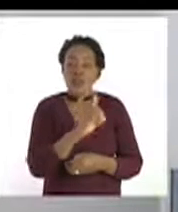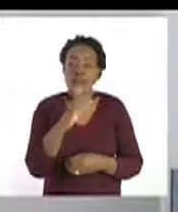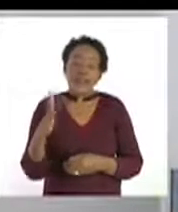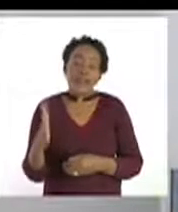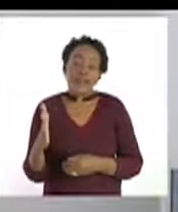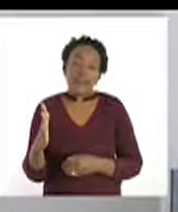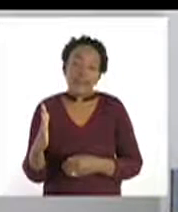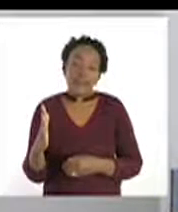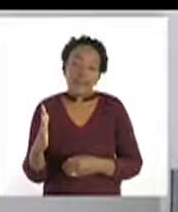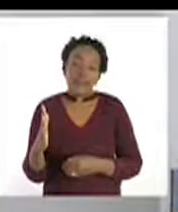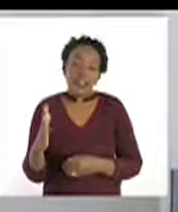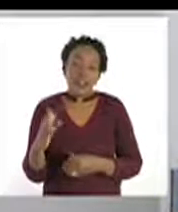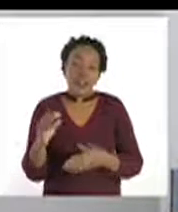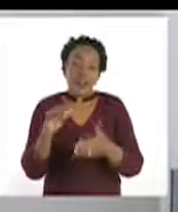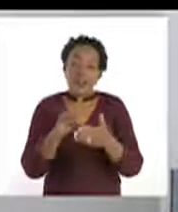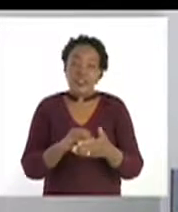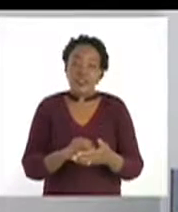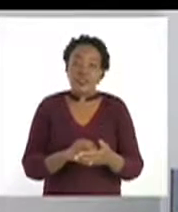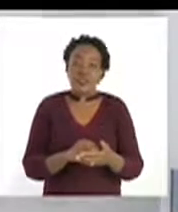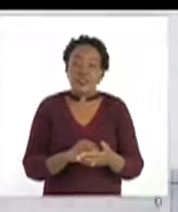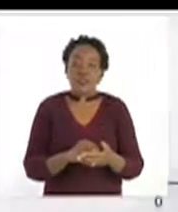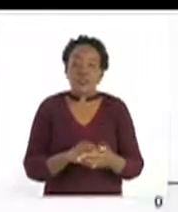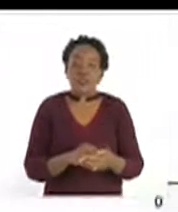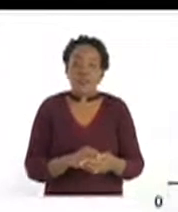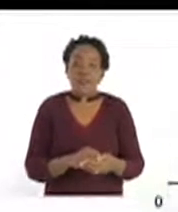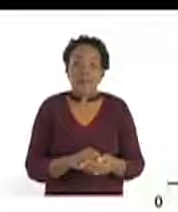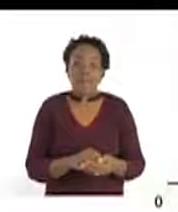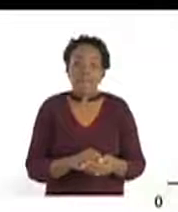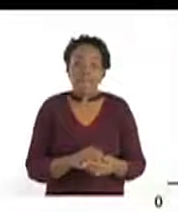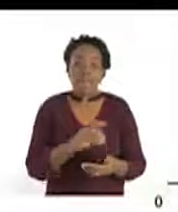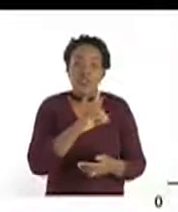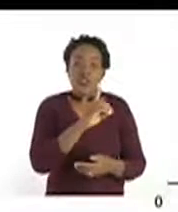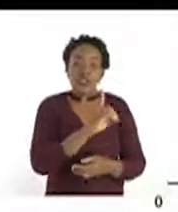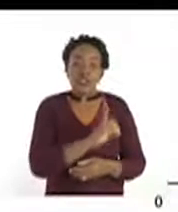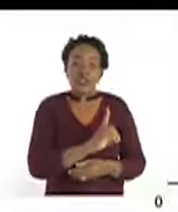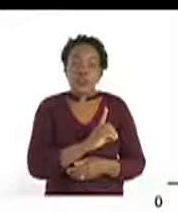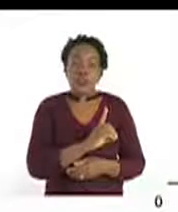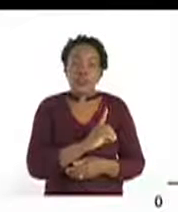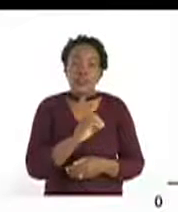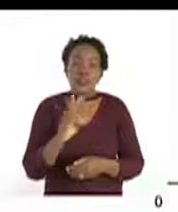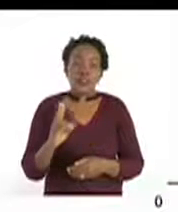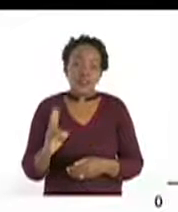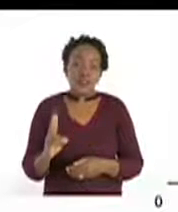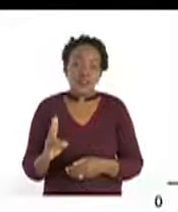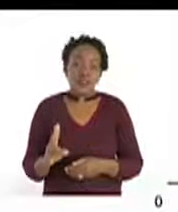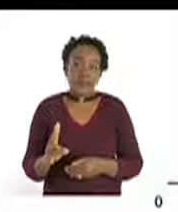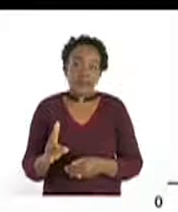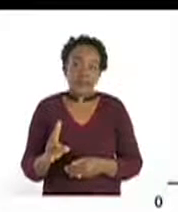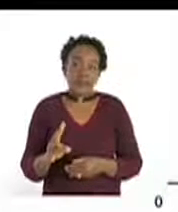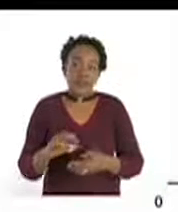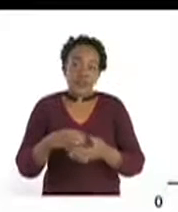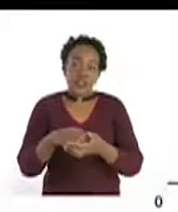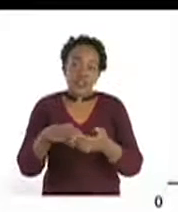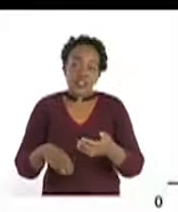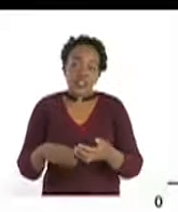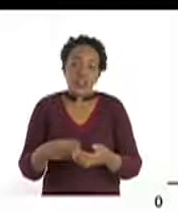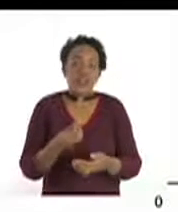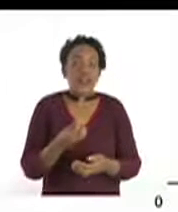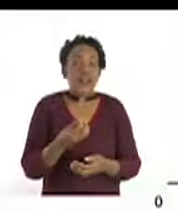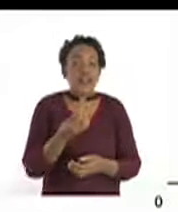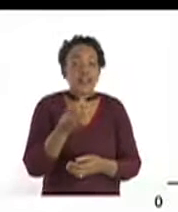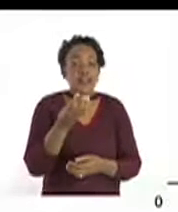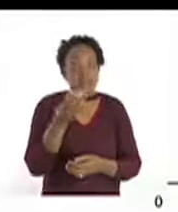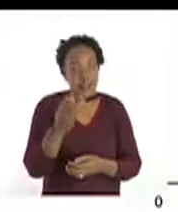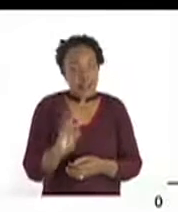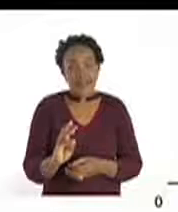me try 12 minus 6. We come to 12. 1,